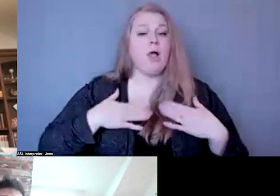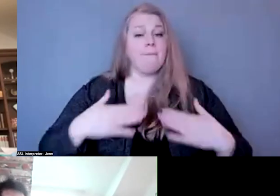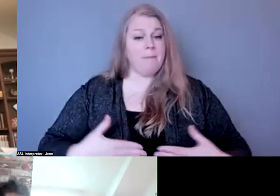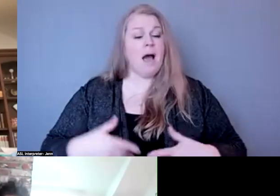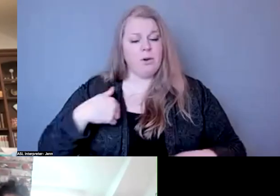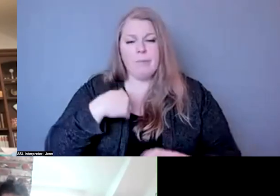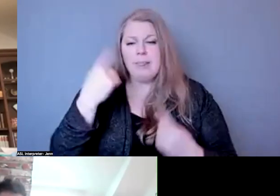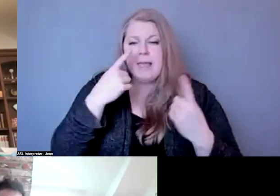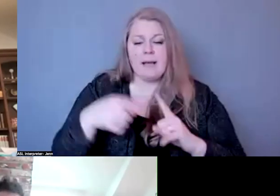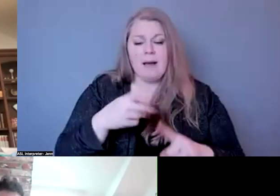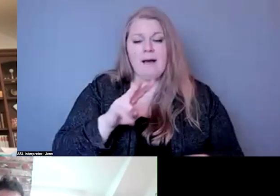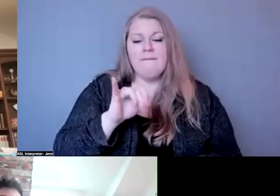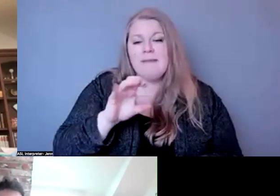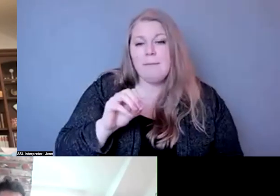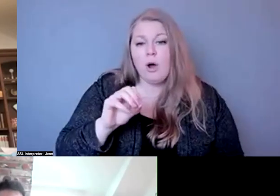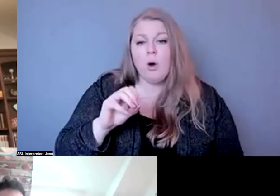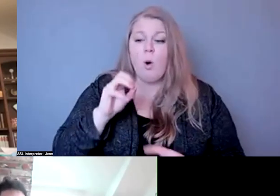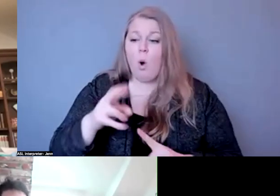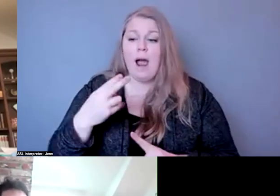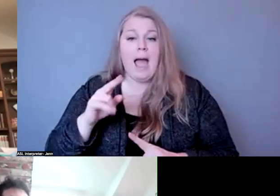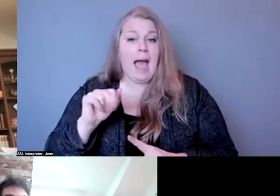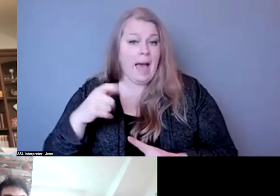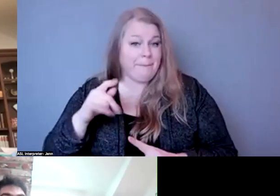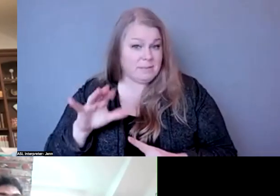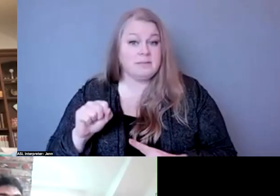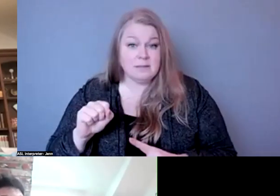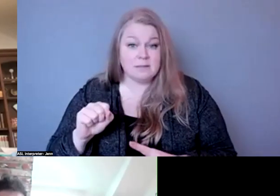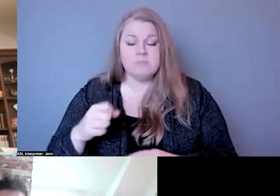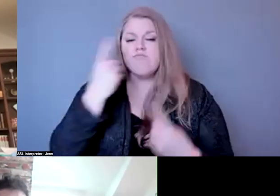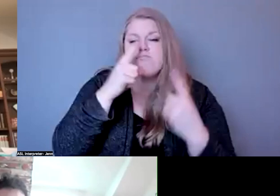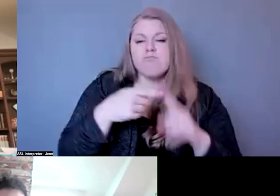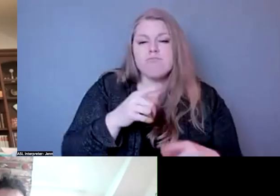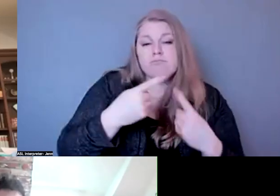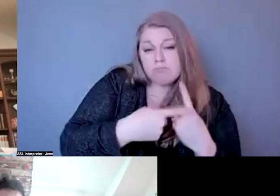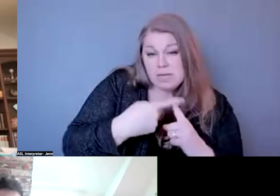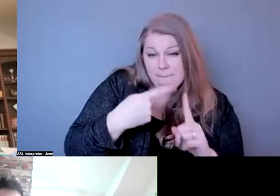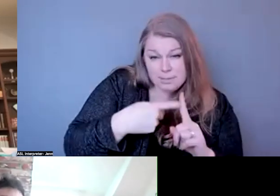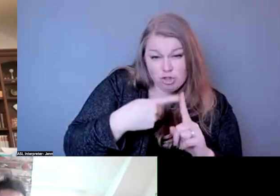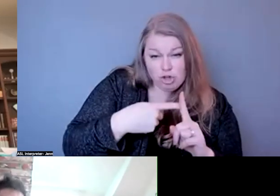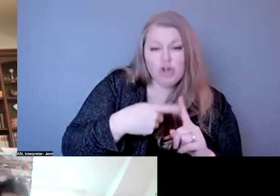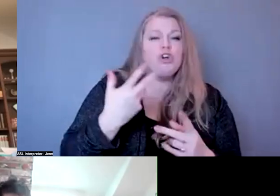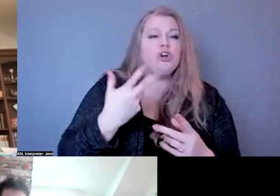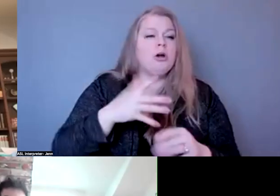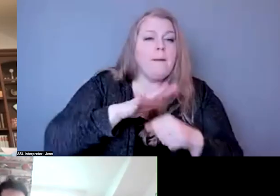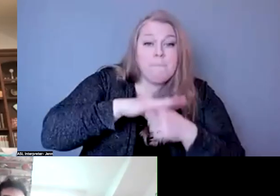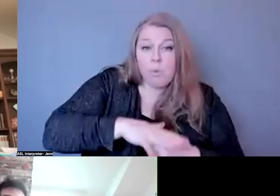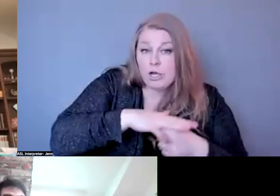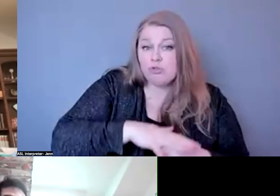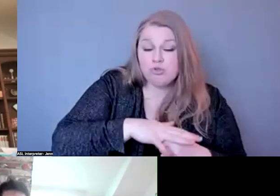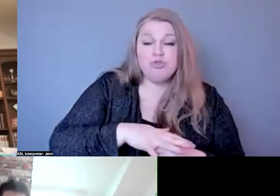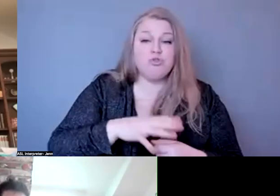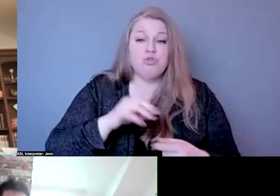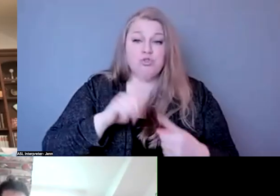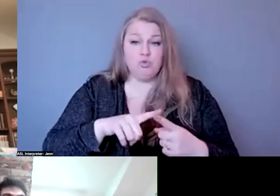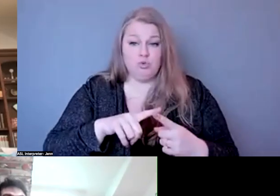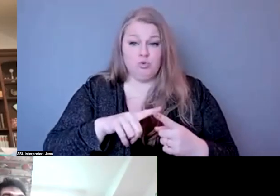think about vibrotactile or haptics, right? We can think about temperature and pressure, so the ability to